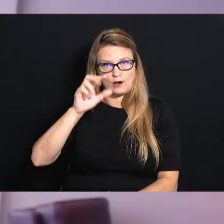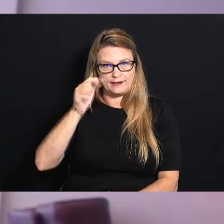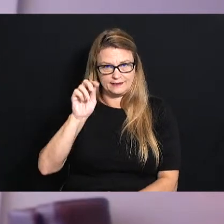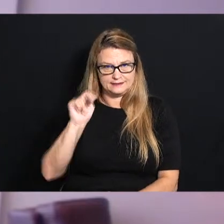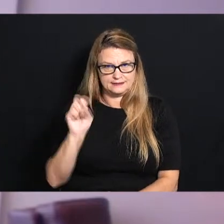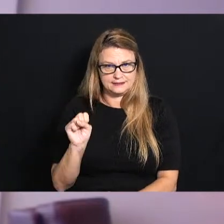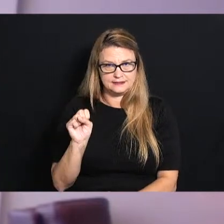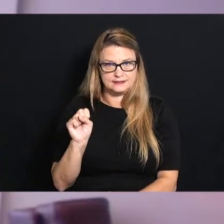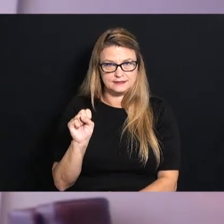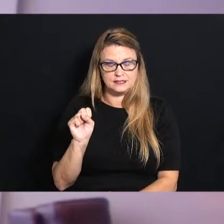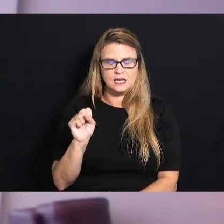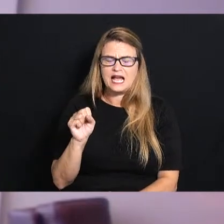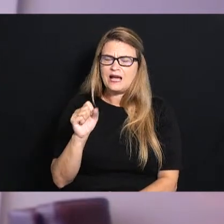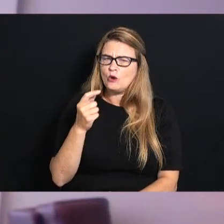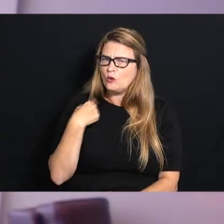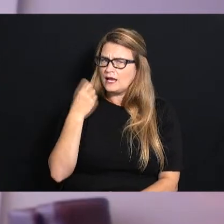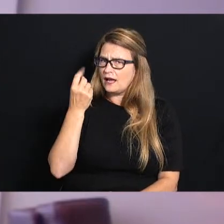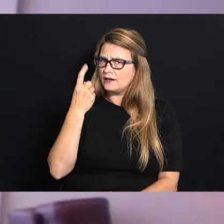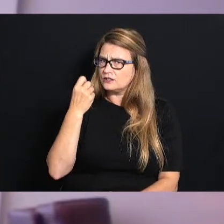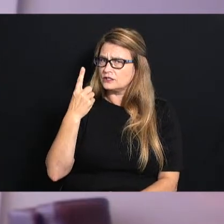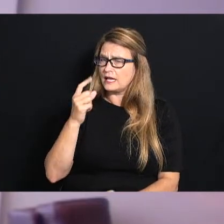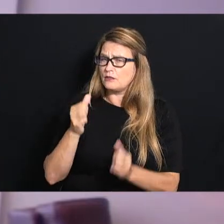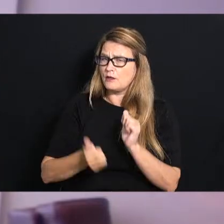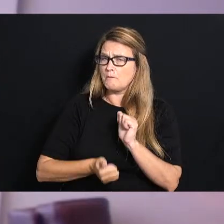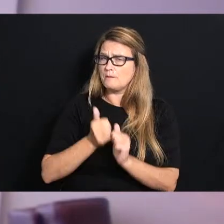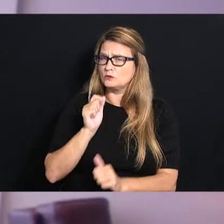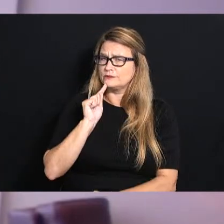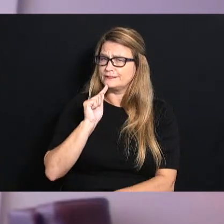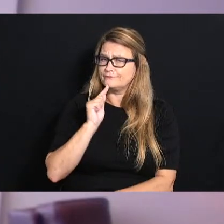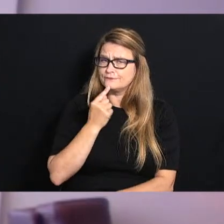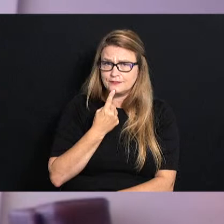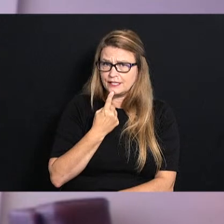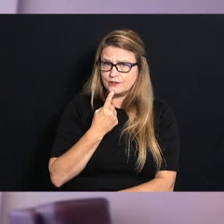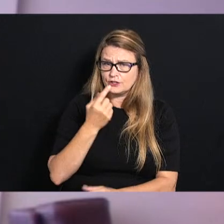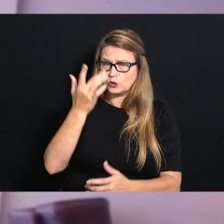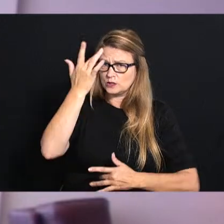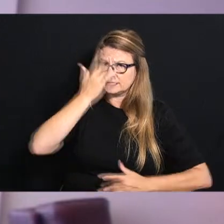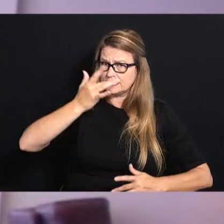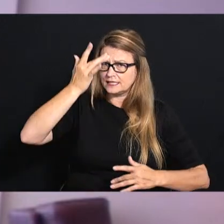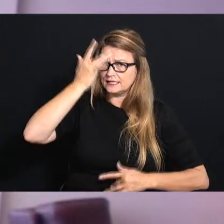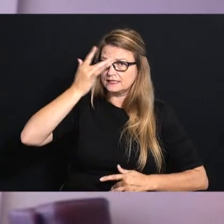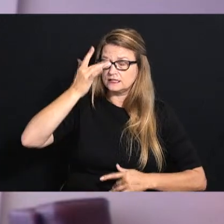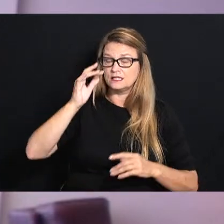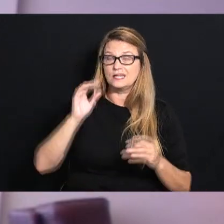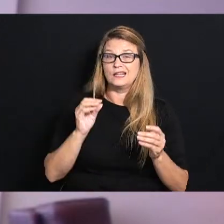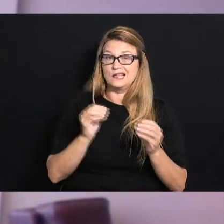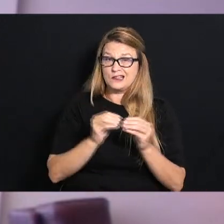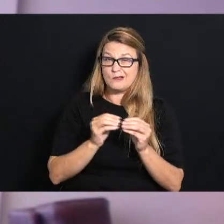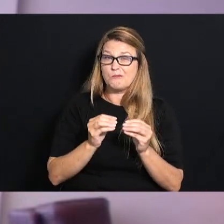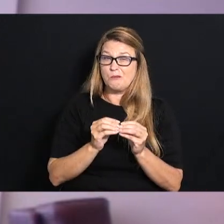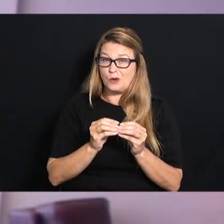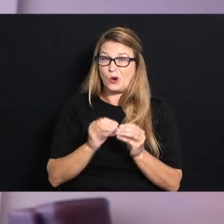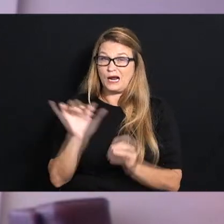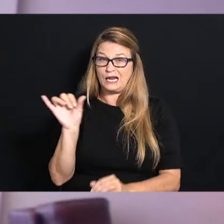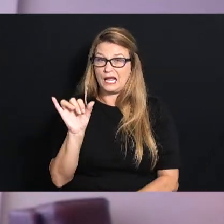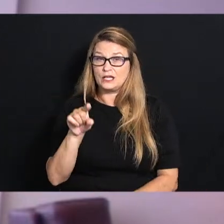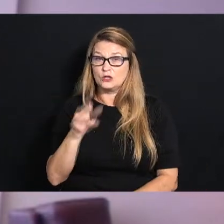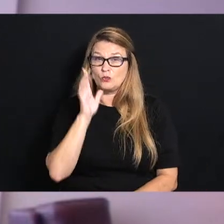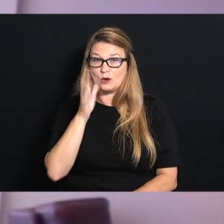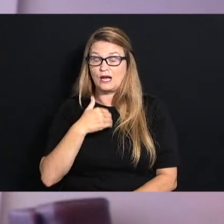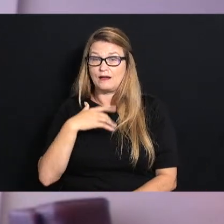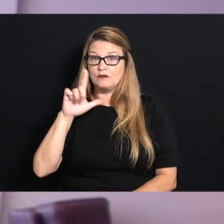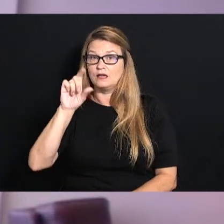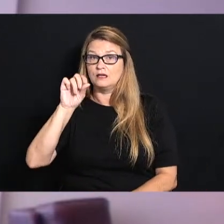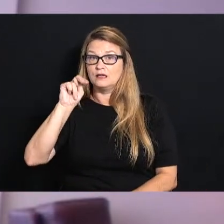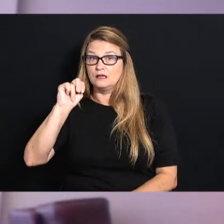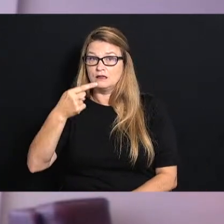finding out that the more severe the illness with COVID-19, the more likely people will suffer both long COVID